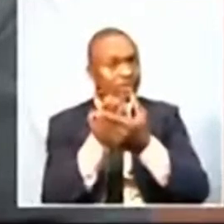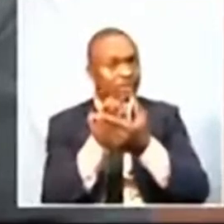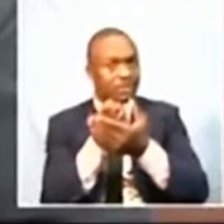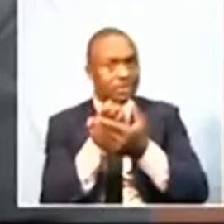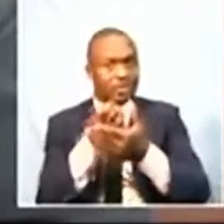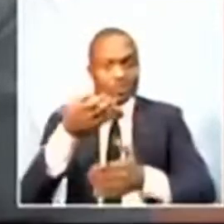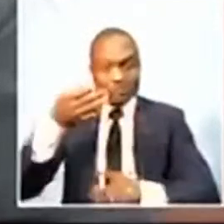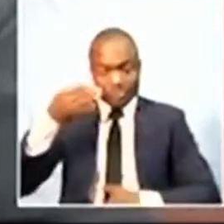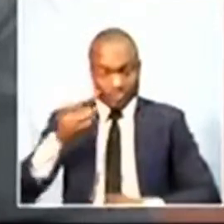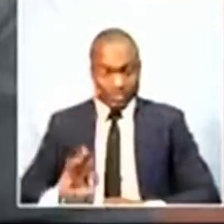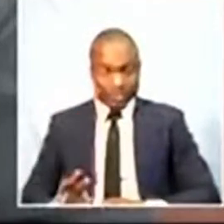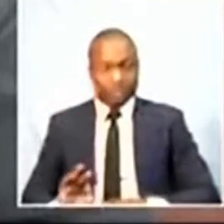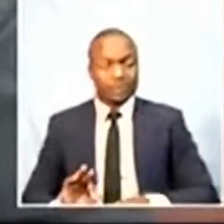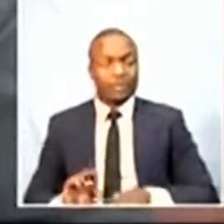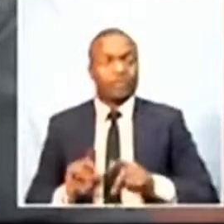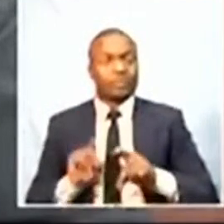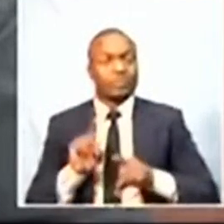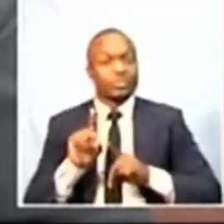the beneficiaries.